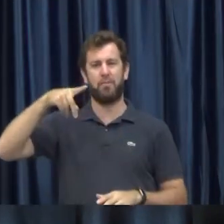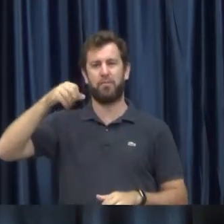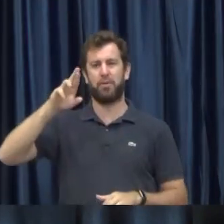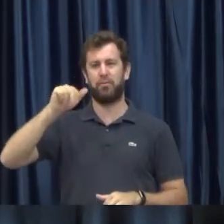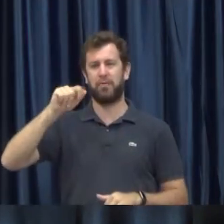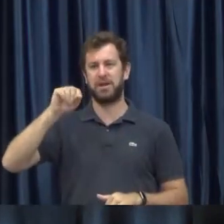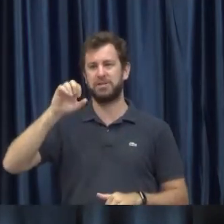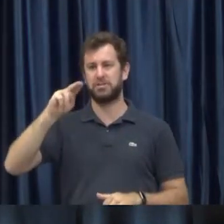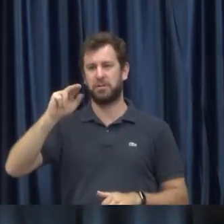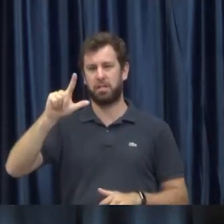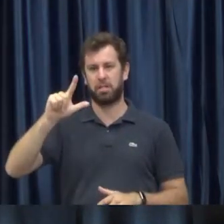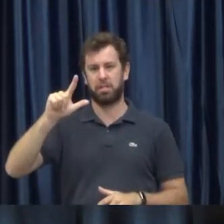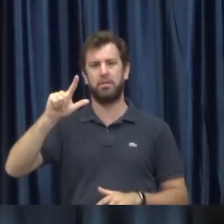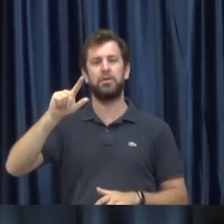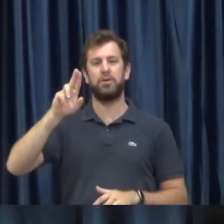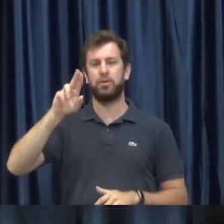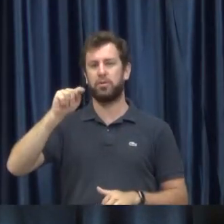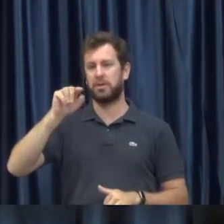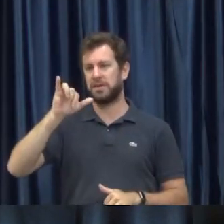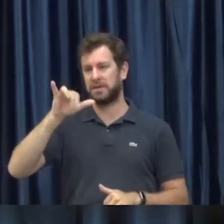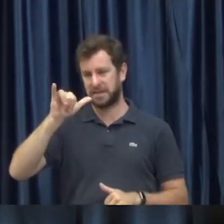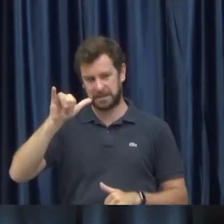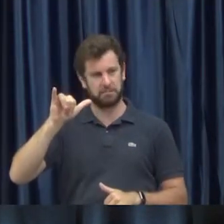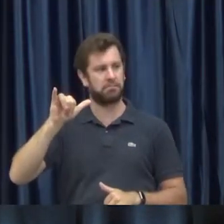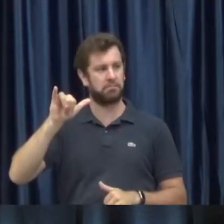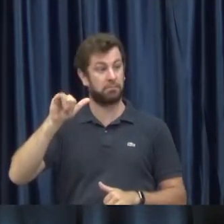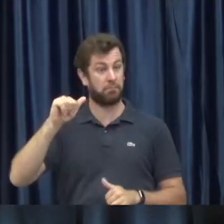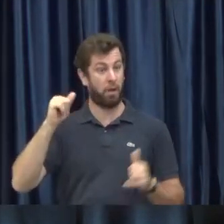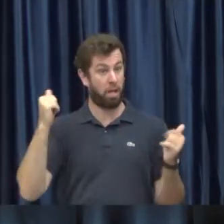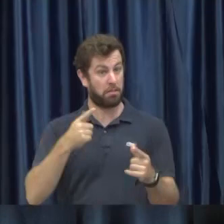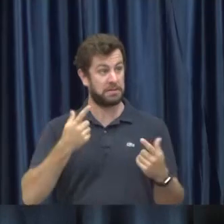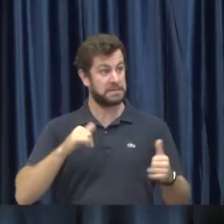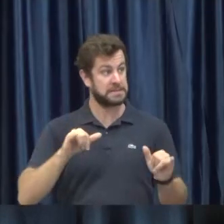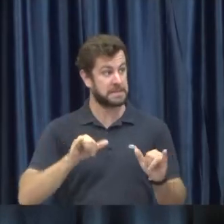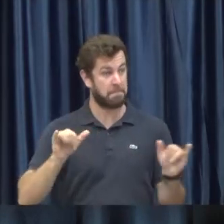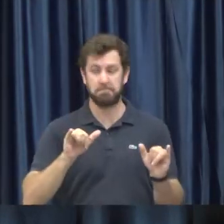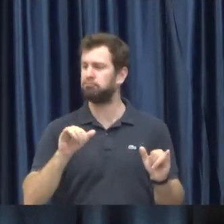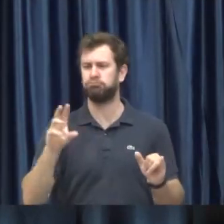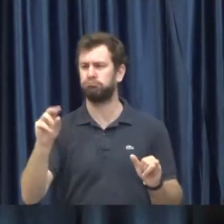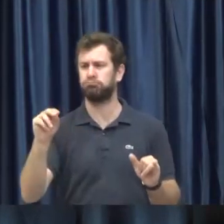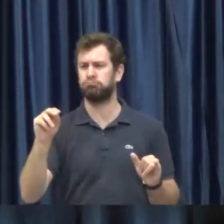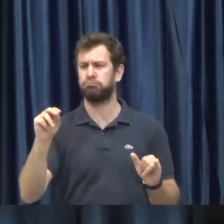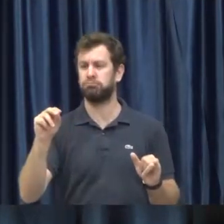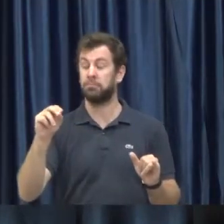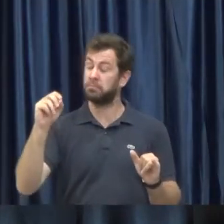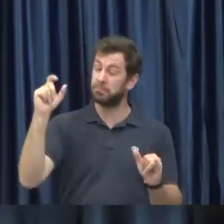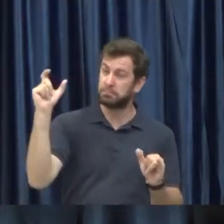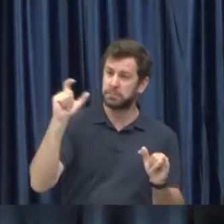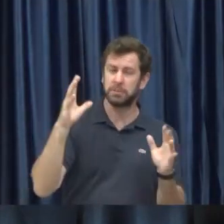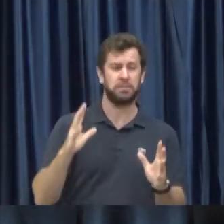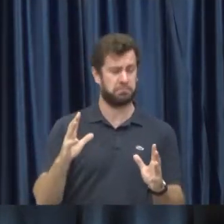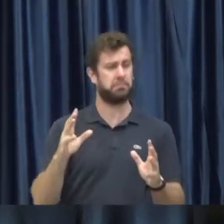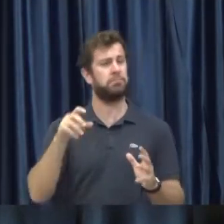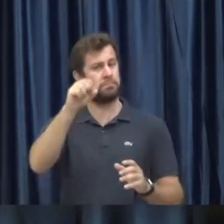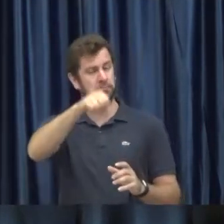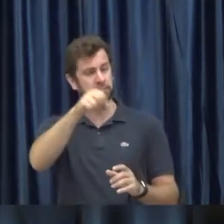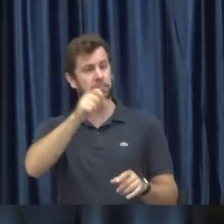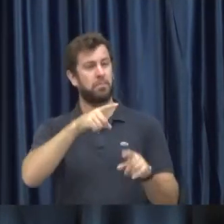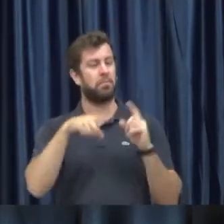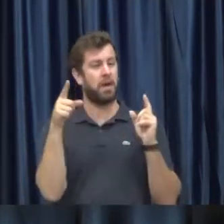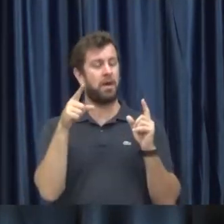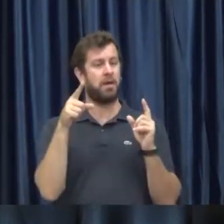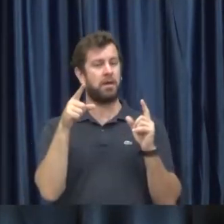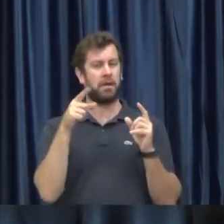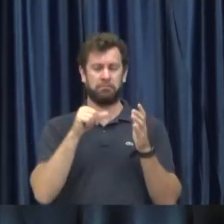Because we are not all the same. We are Muslims, and we may emphasize certain aspects